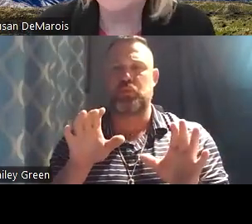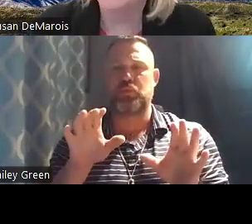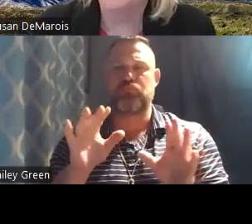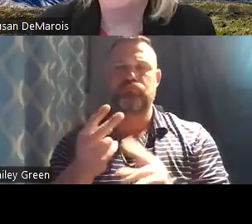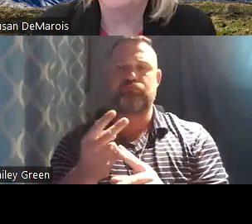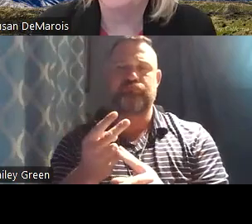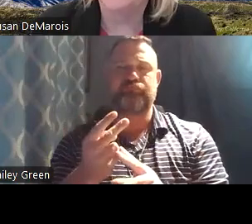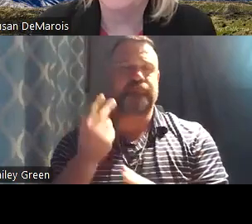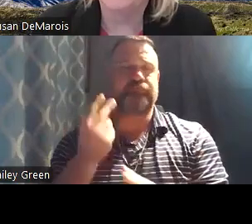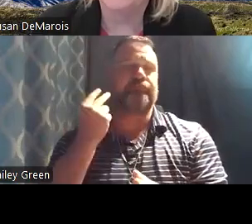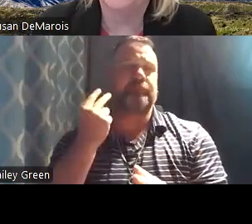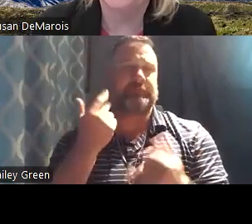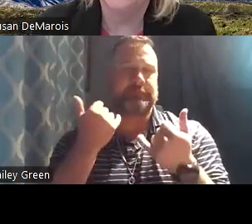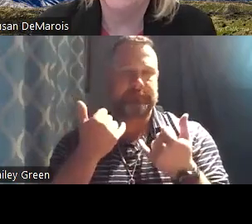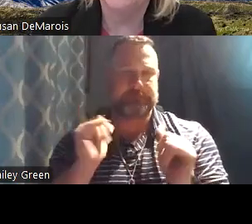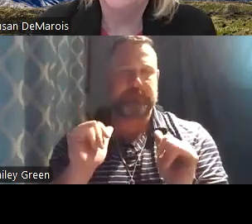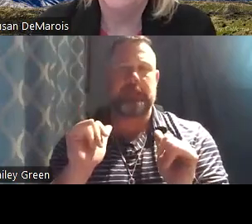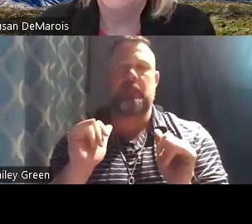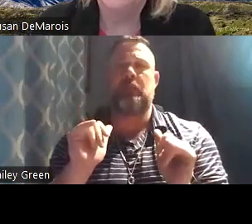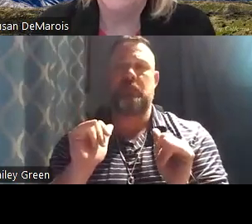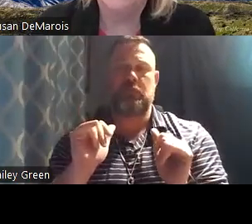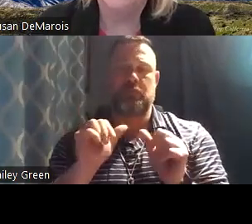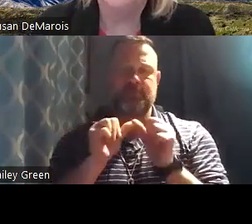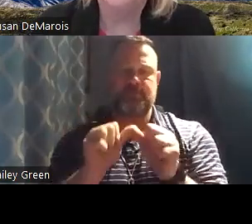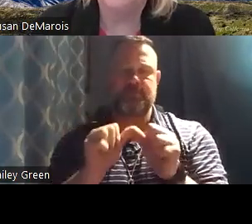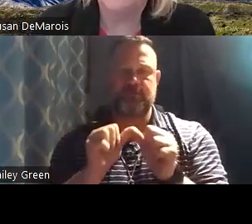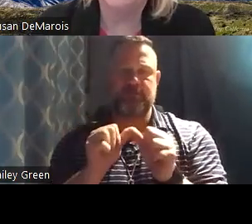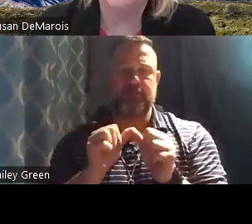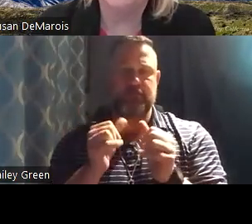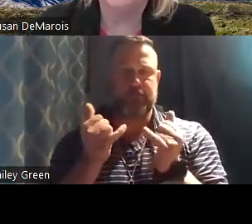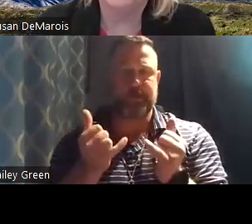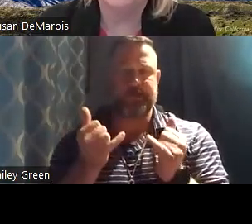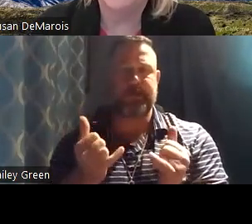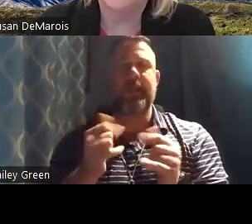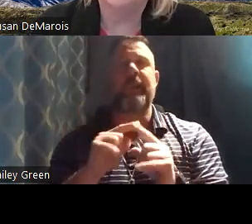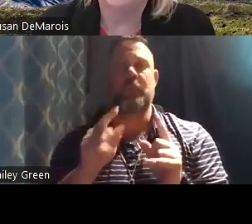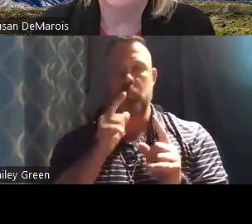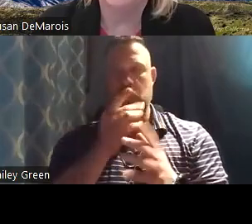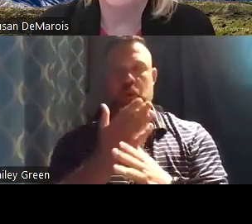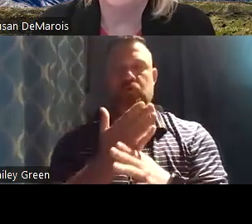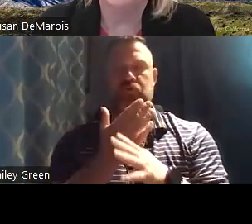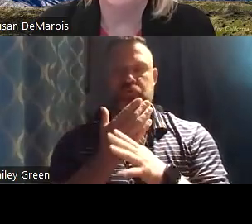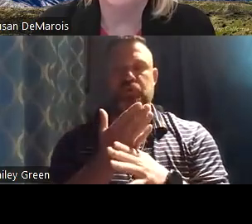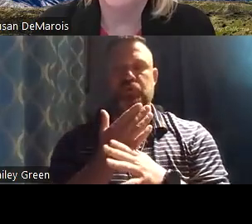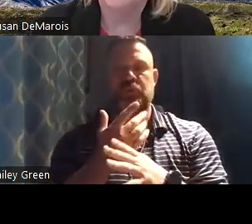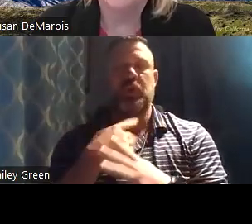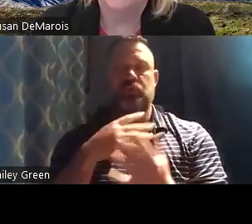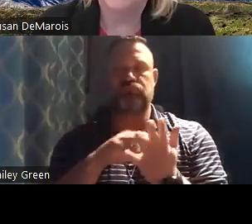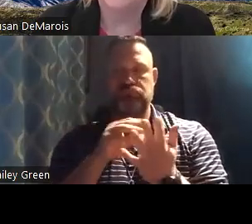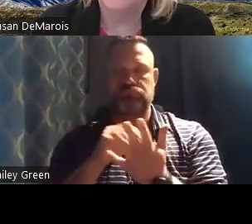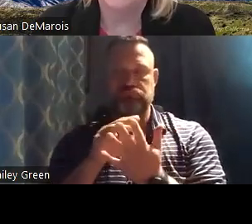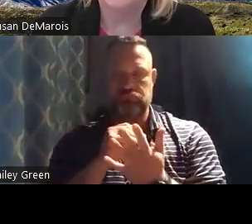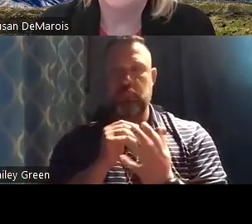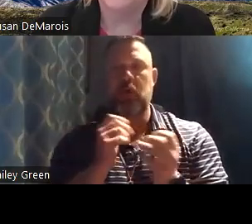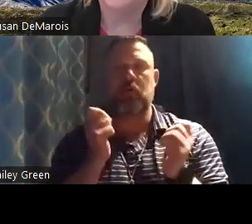look back because they're still very much in the thick of it right now, but we will absolutely be sharing out our lessons learned, and